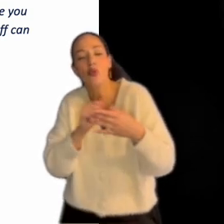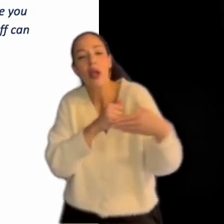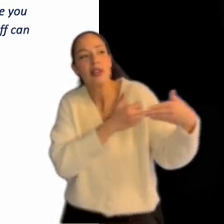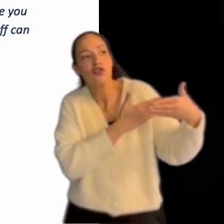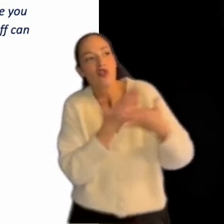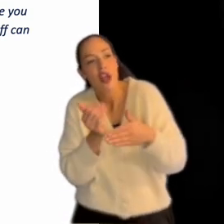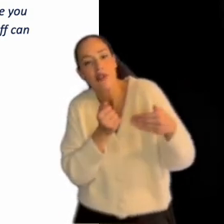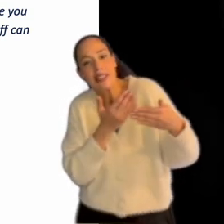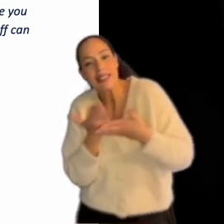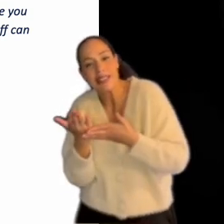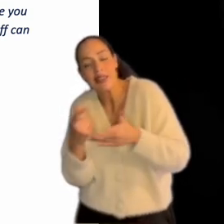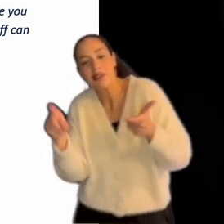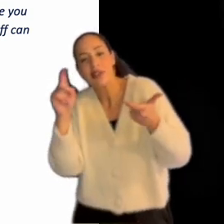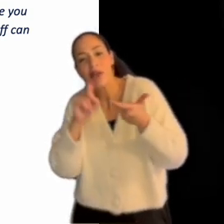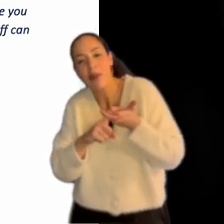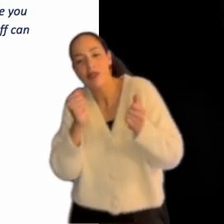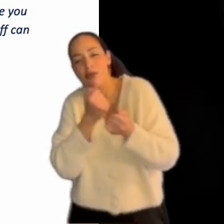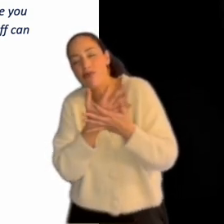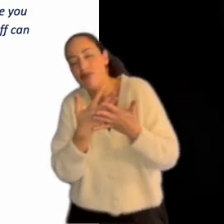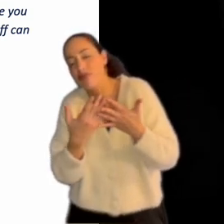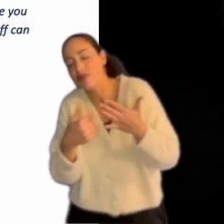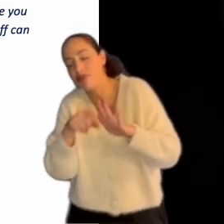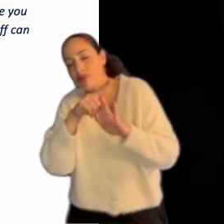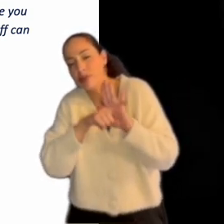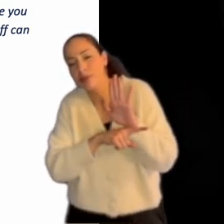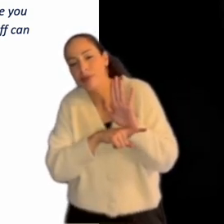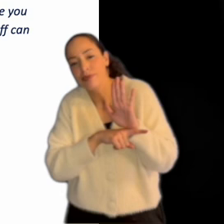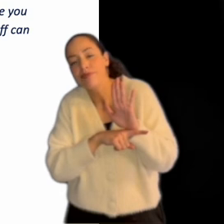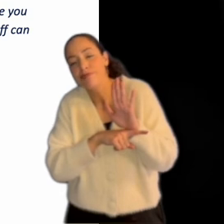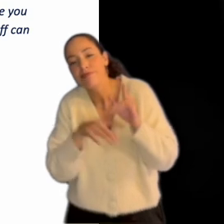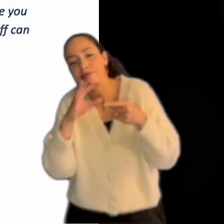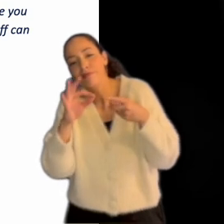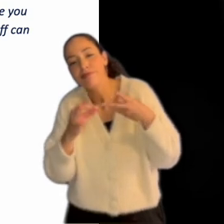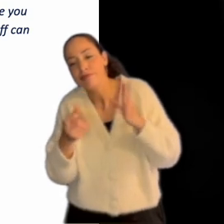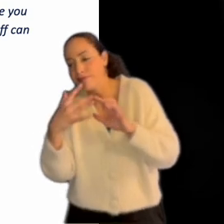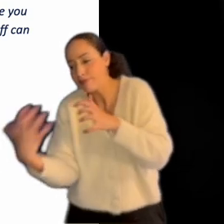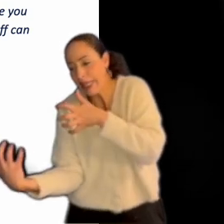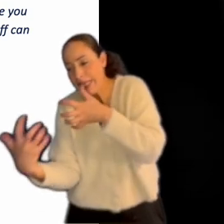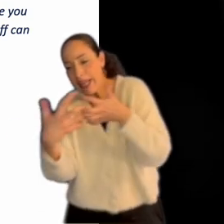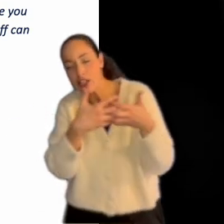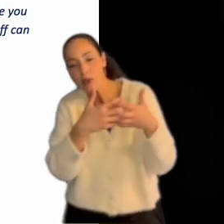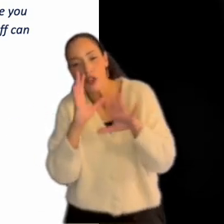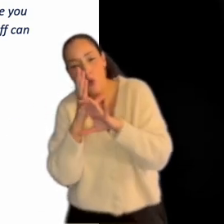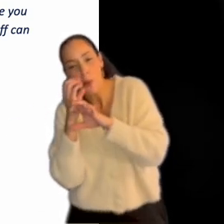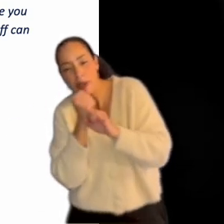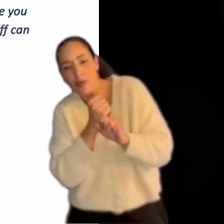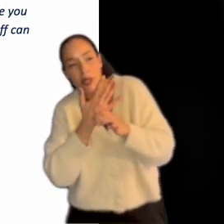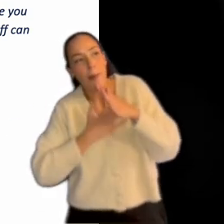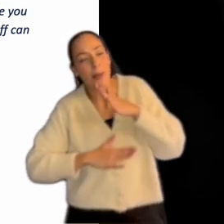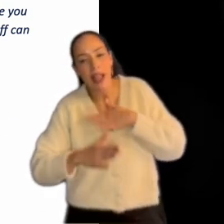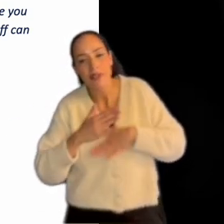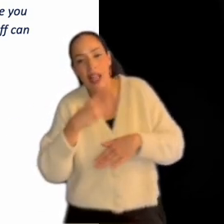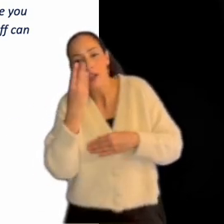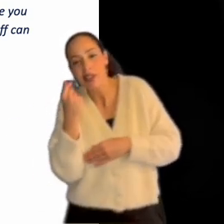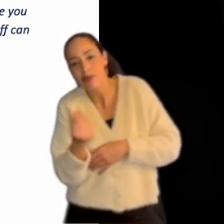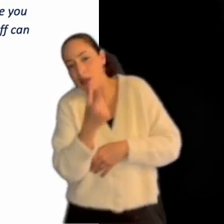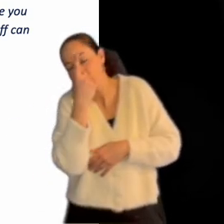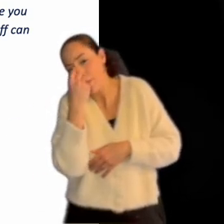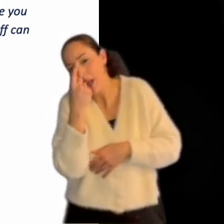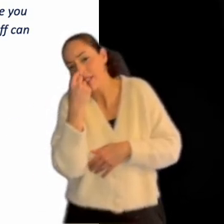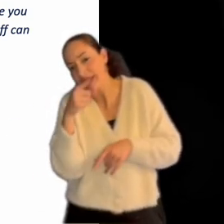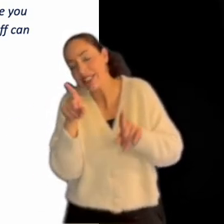host of factors, such as engagement, commitment, behaviour, and sometimes even capacity and willingness to